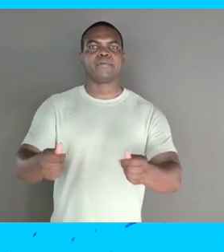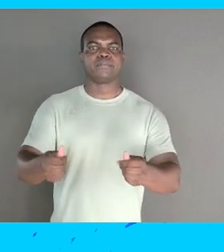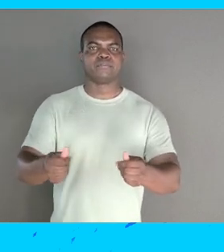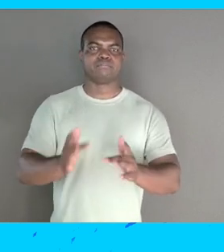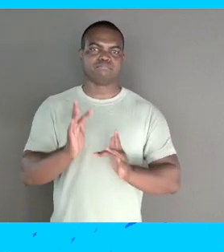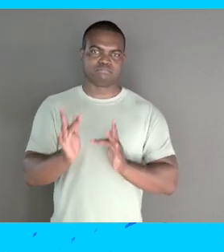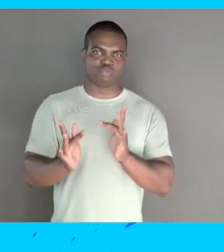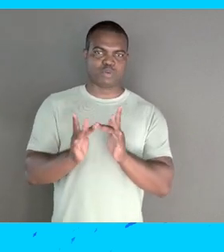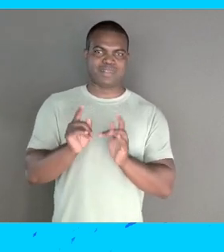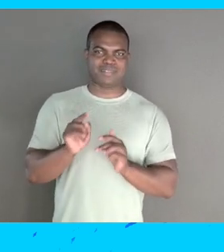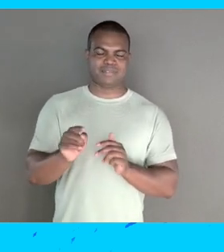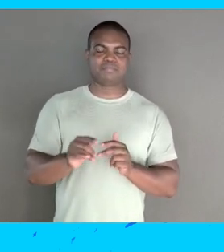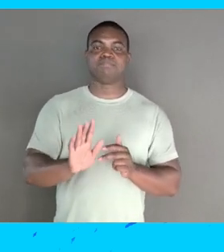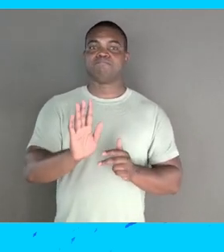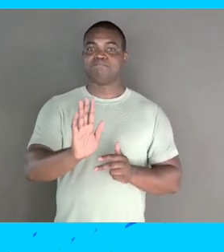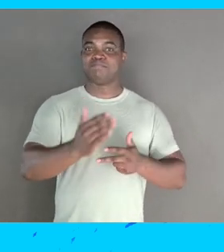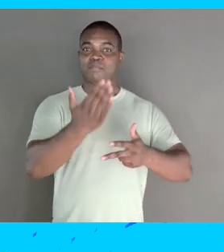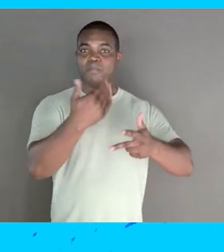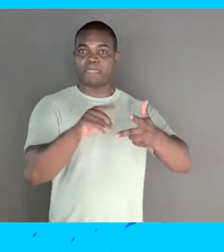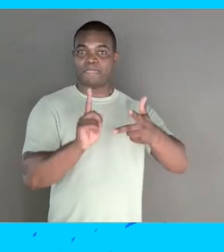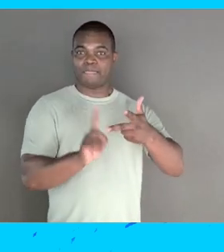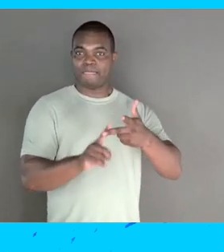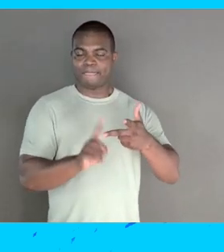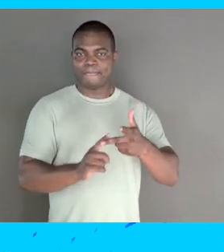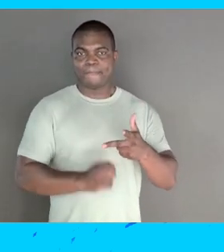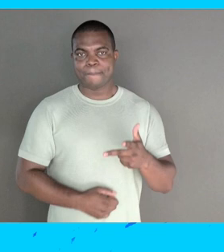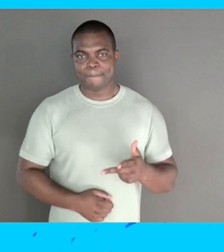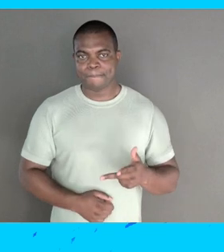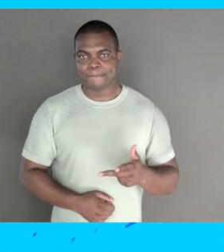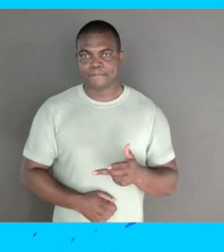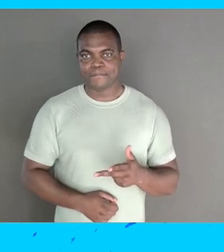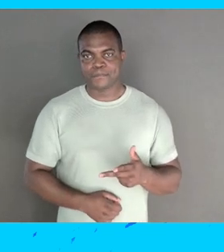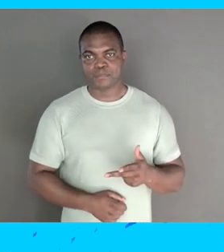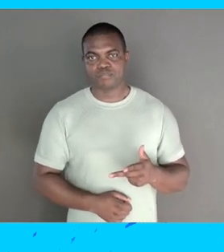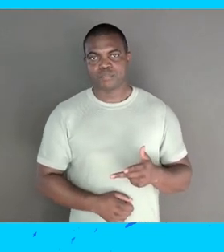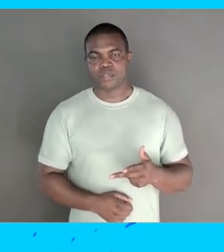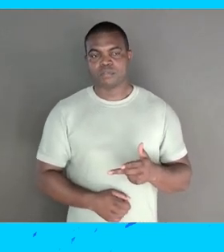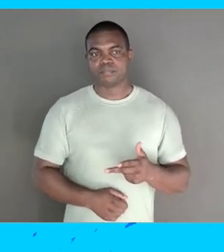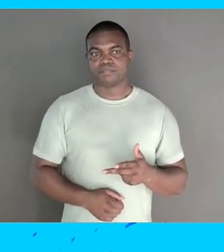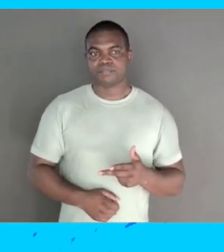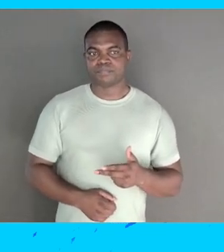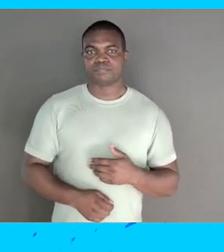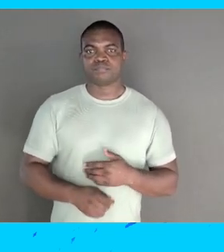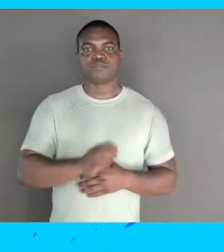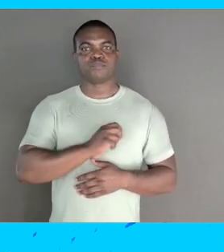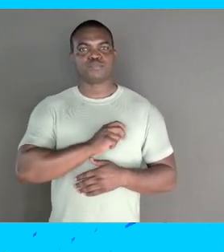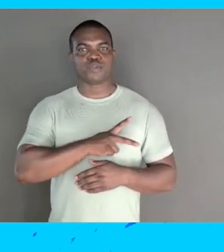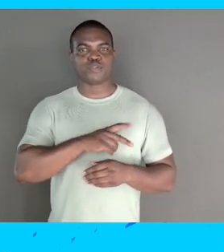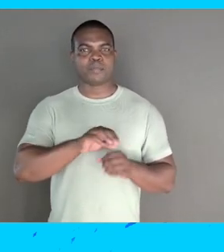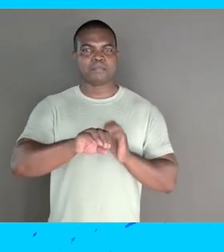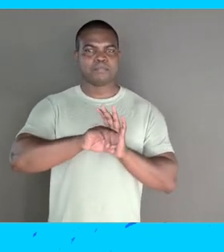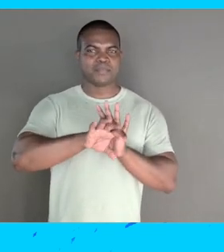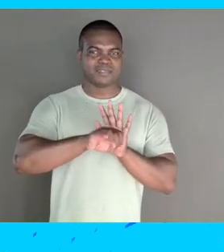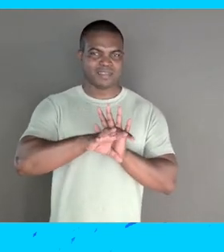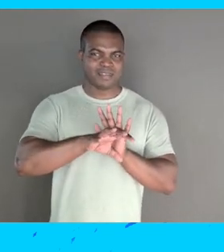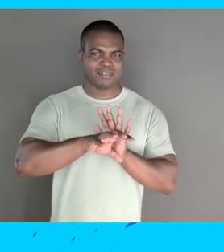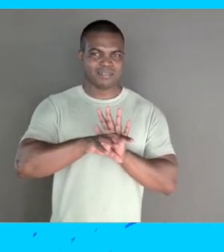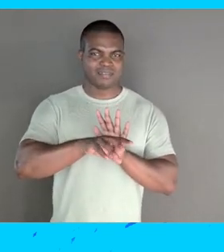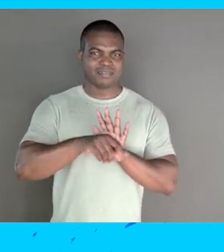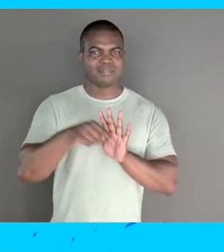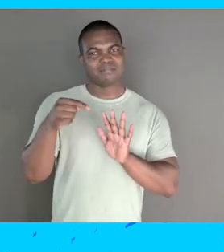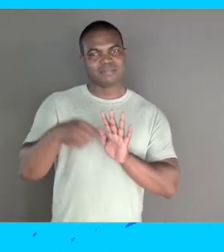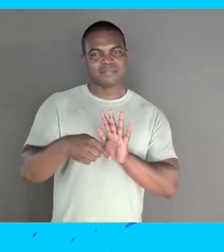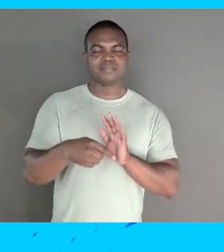third one is that through social media and just integrating LGBTQ culture